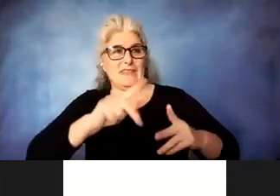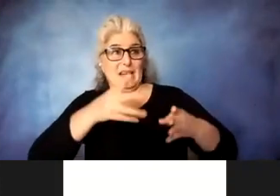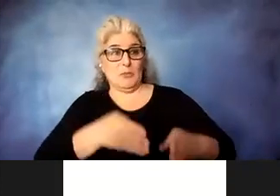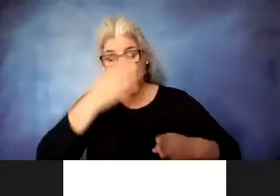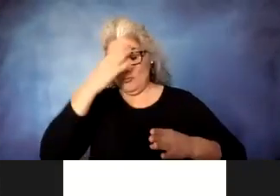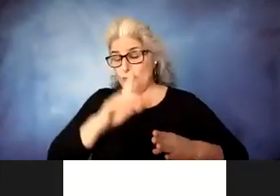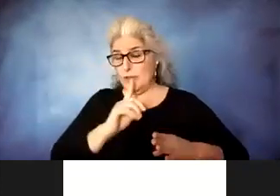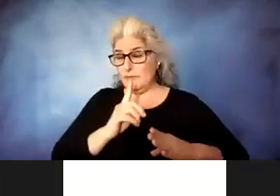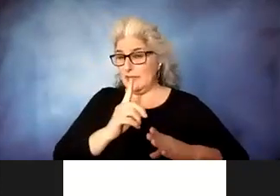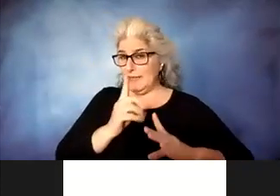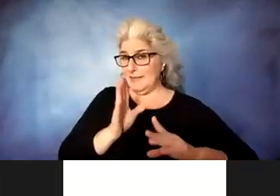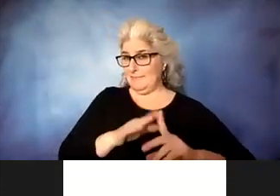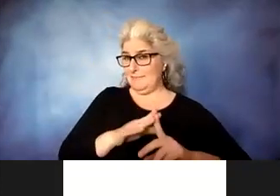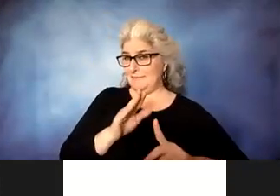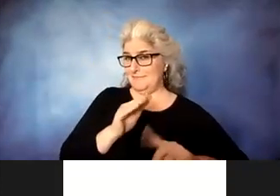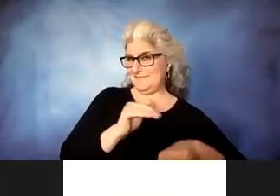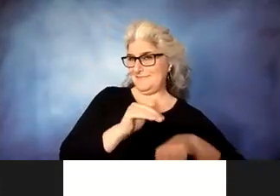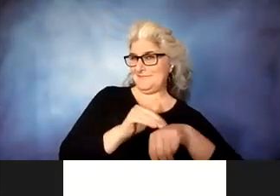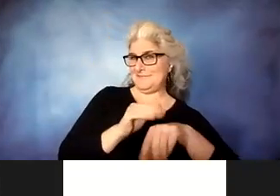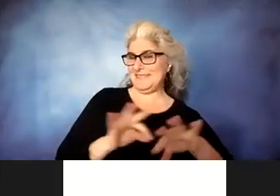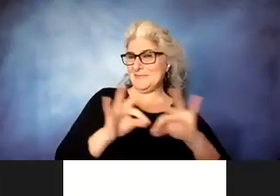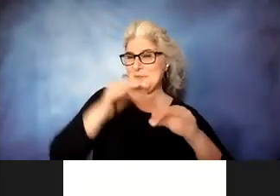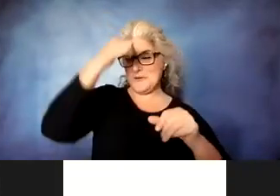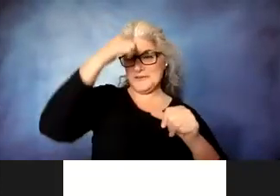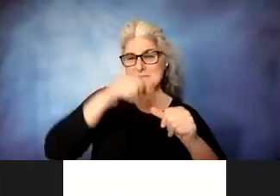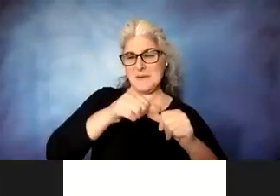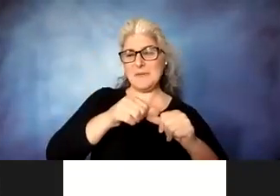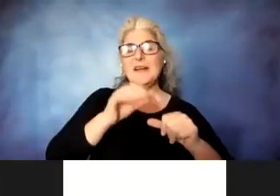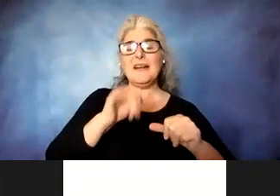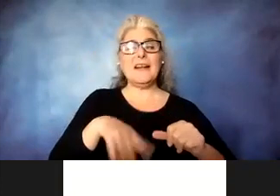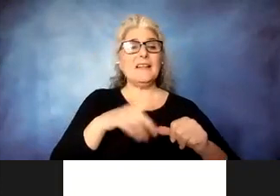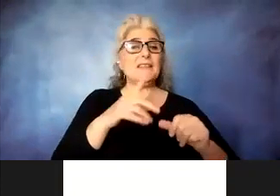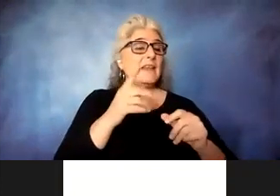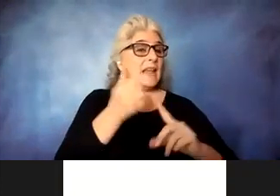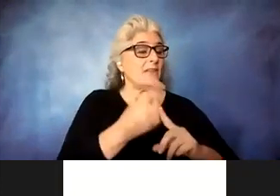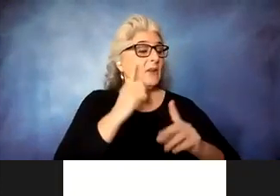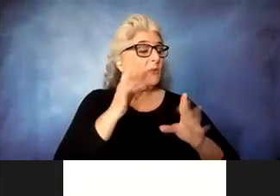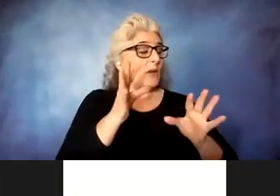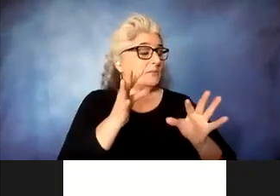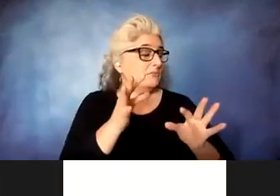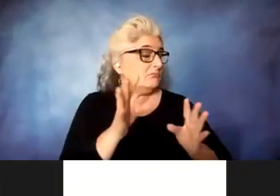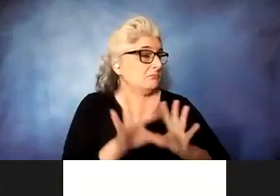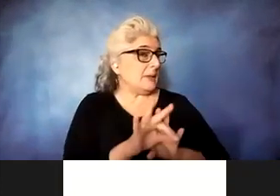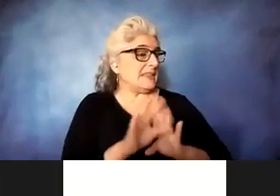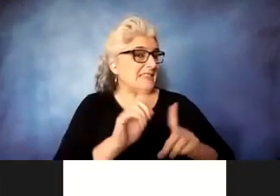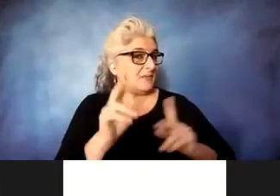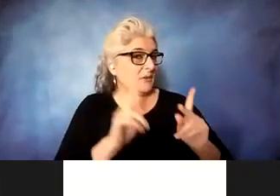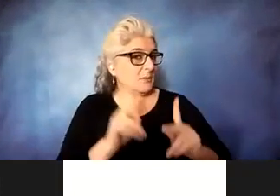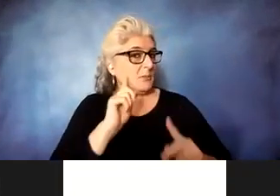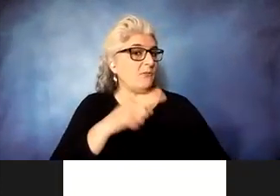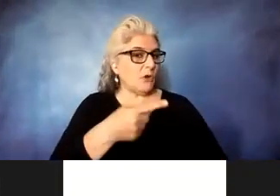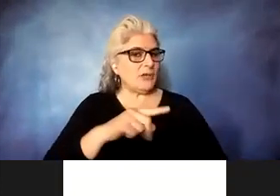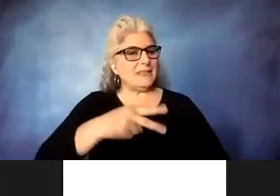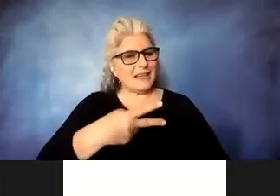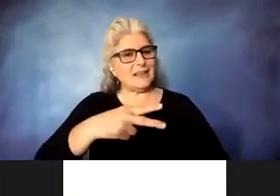voted for the same second choice as our example voter here. But our example voter